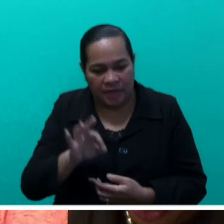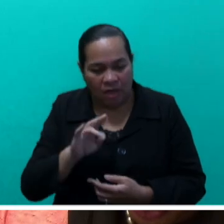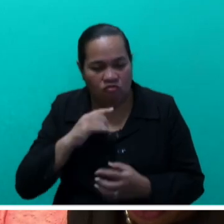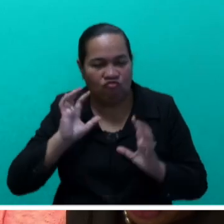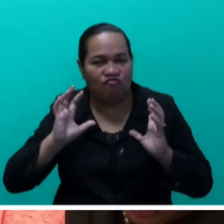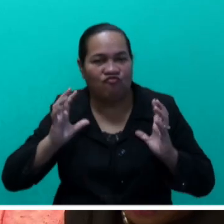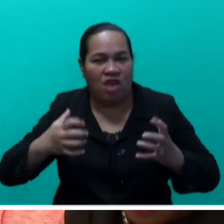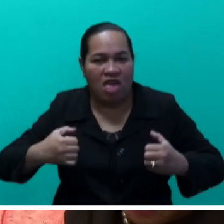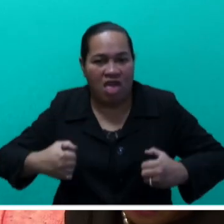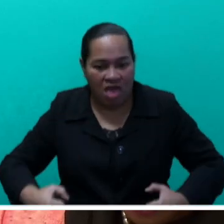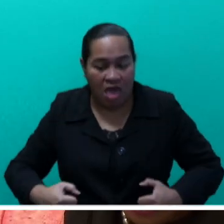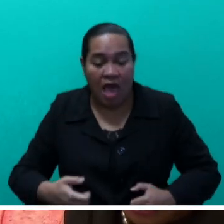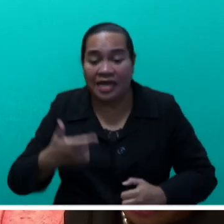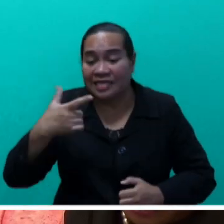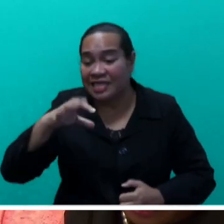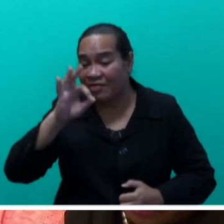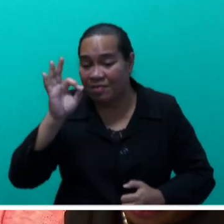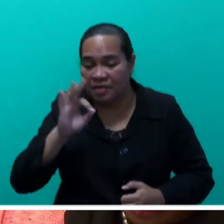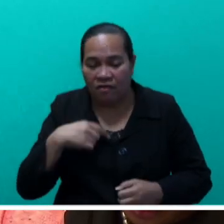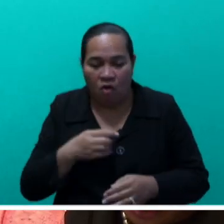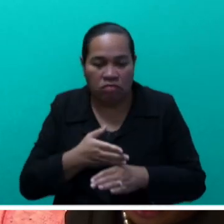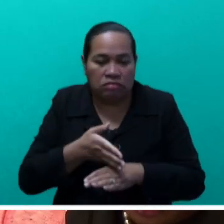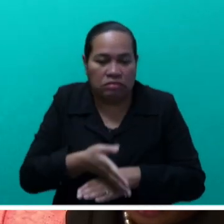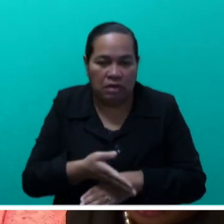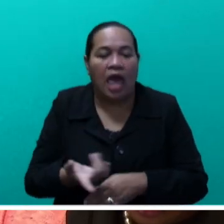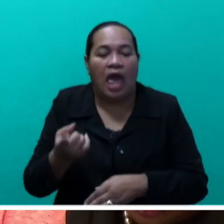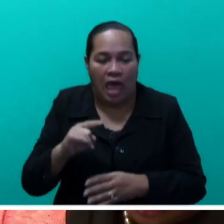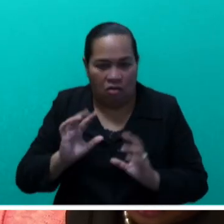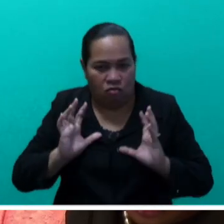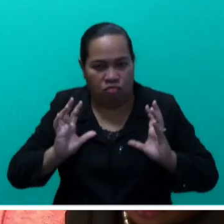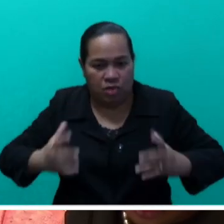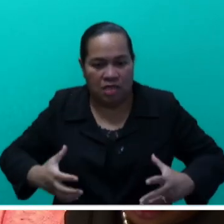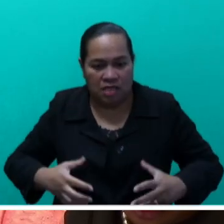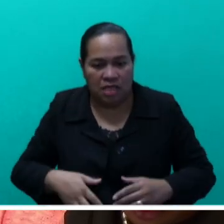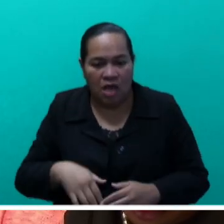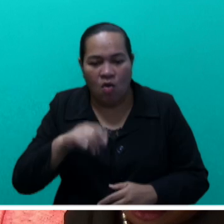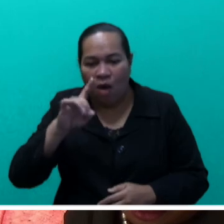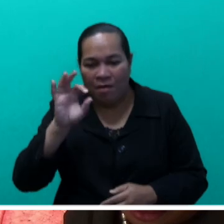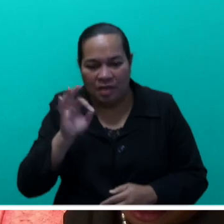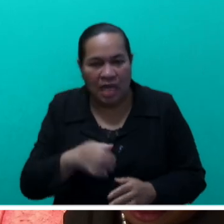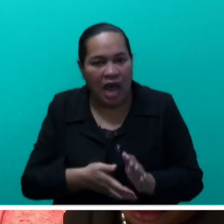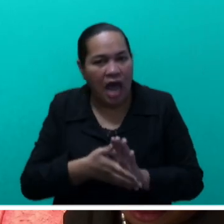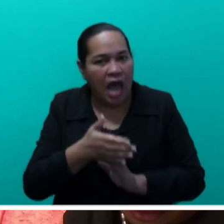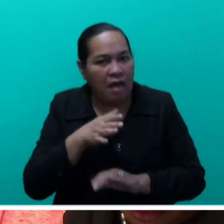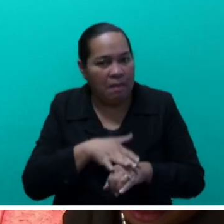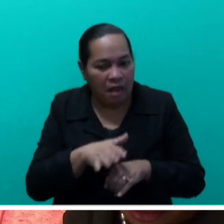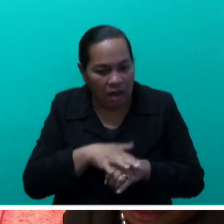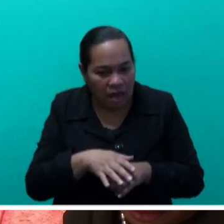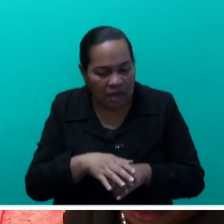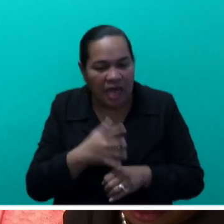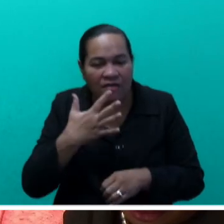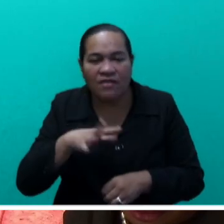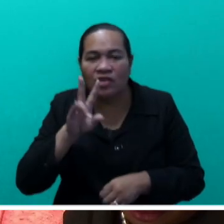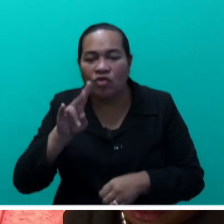while 70% were overweight and obese. 31% had raised blood pressure, 15.2%